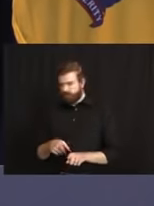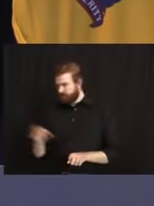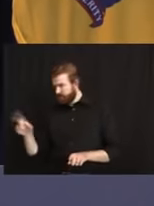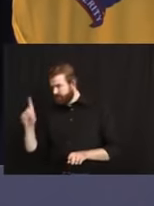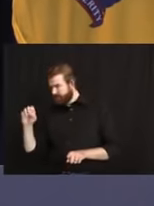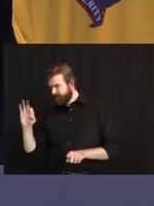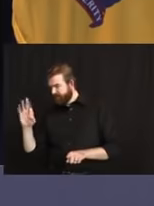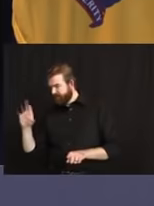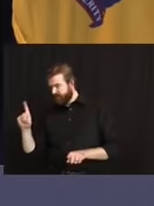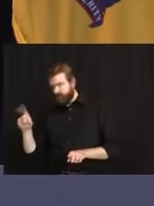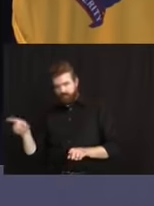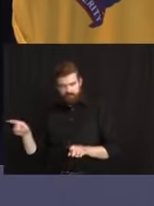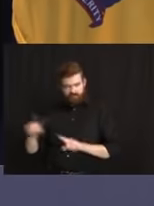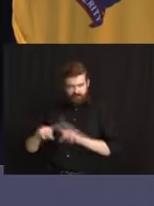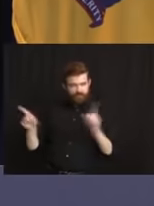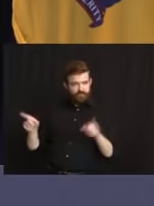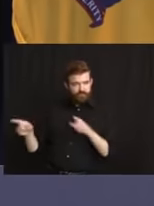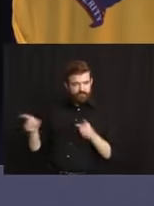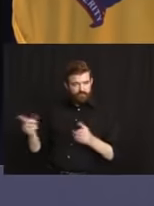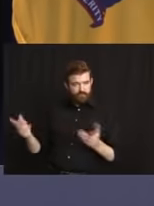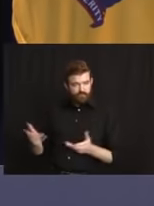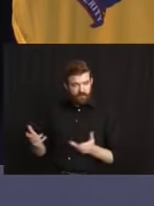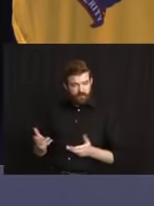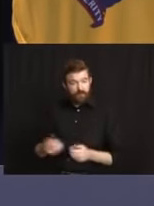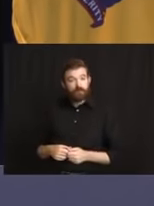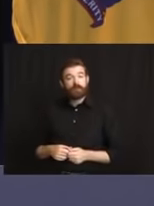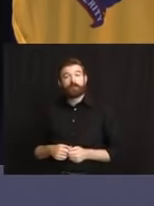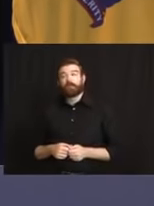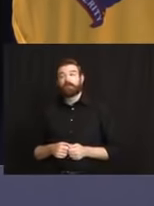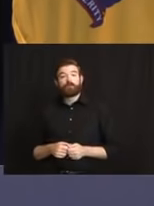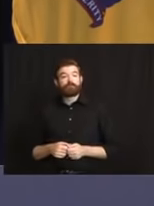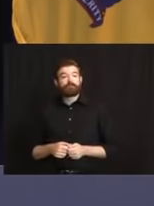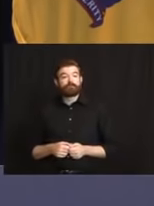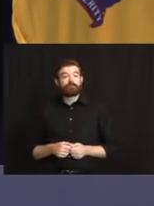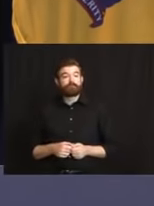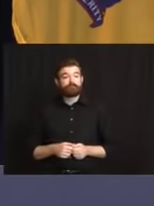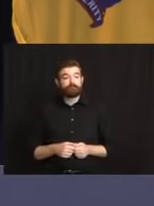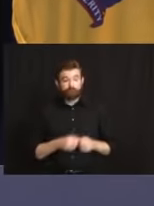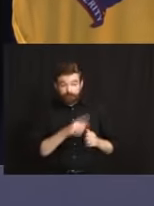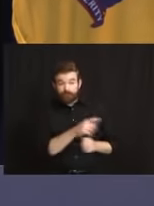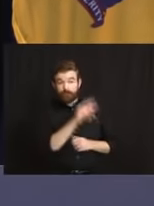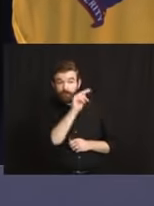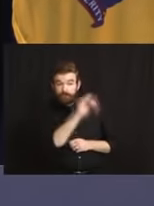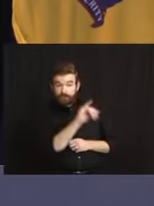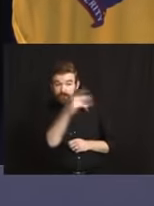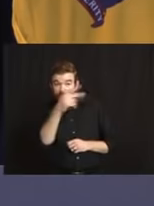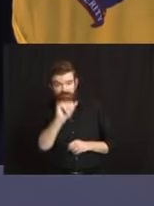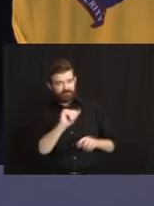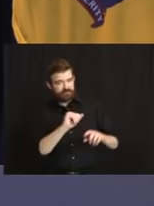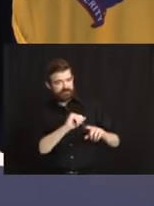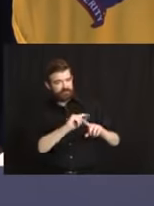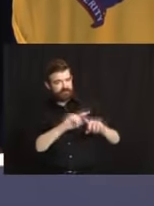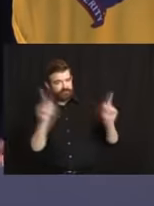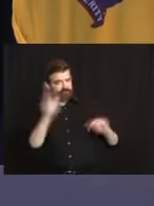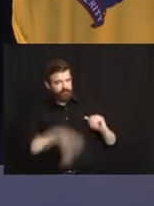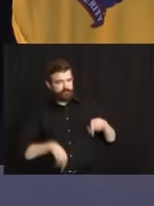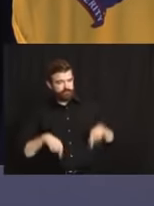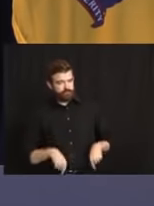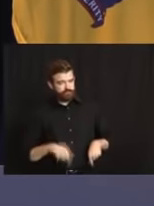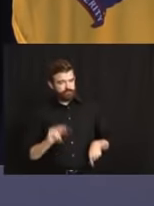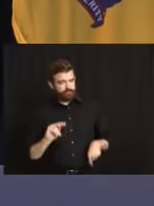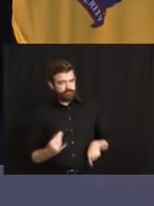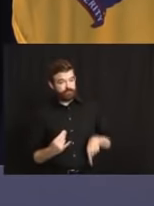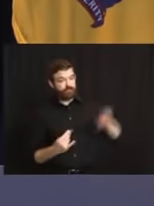obvious point, but it needs to be repeated. You've got enormous concentration in New York City, and you've got a largely suburban, overwhelmingly suburban and rural